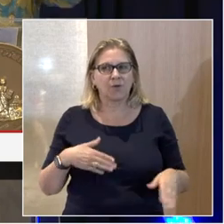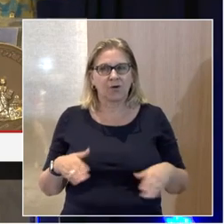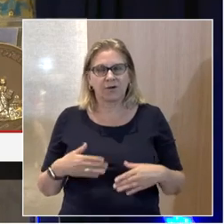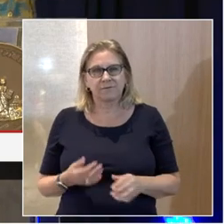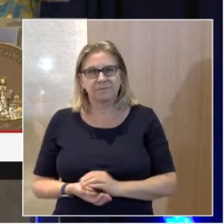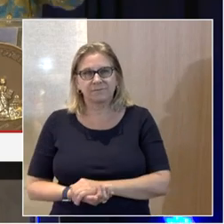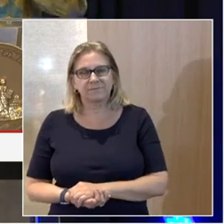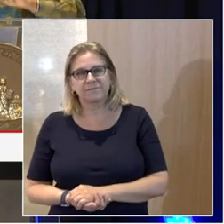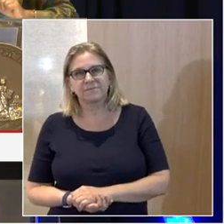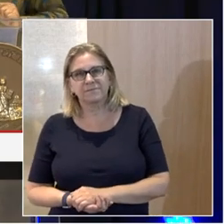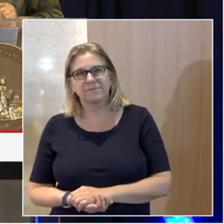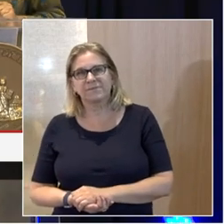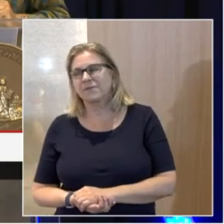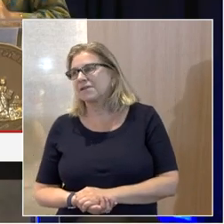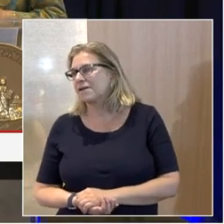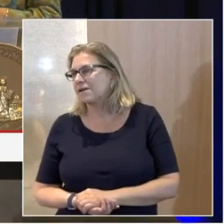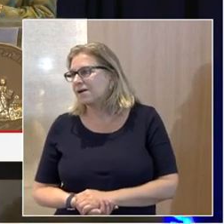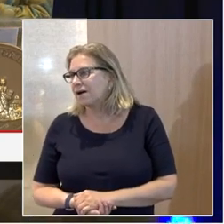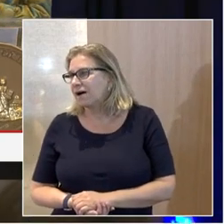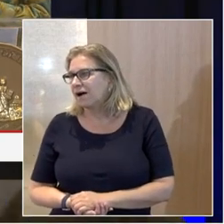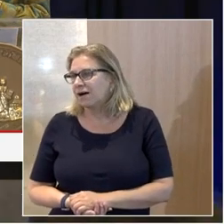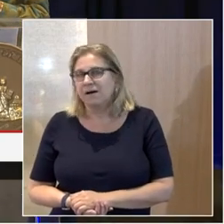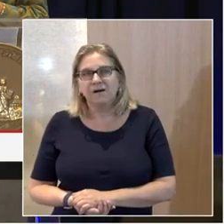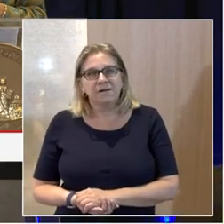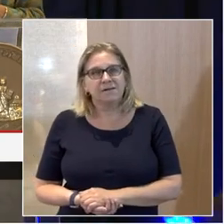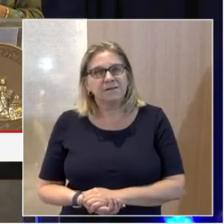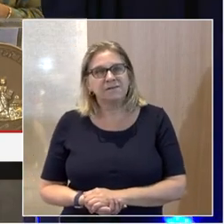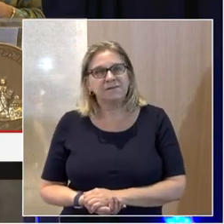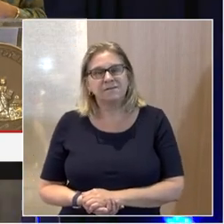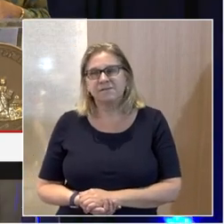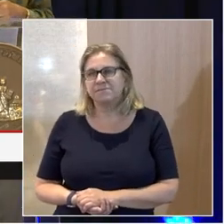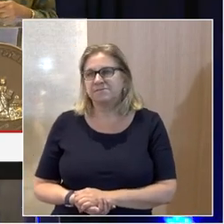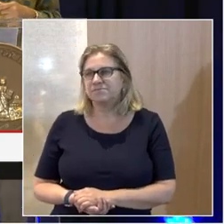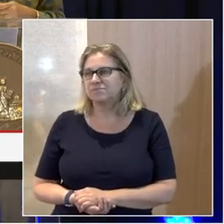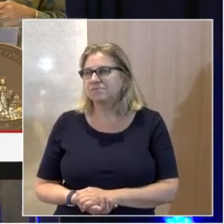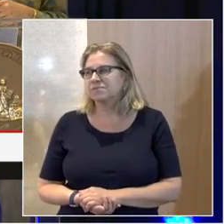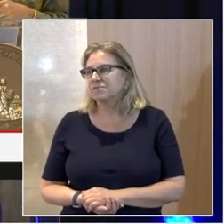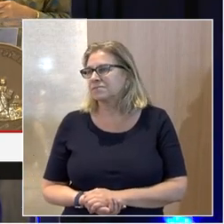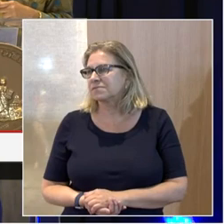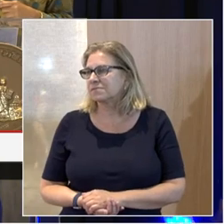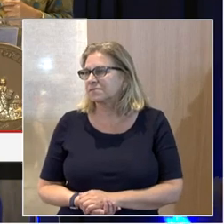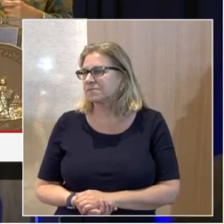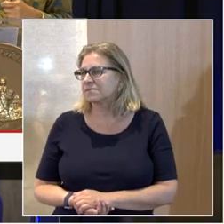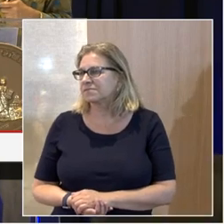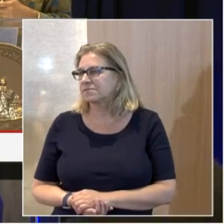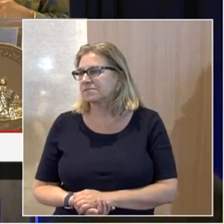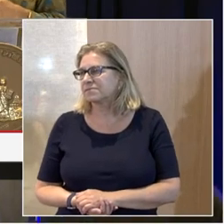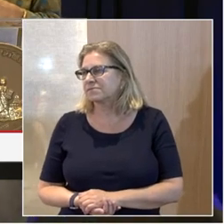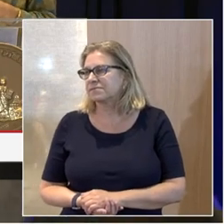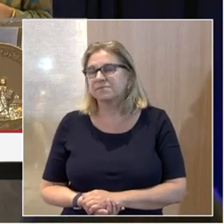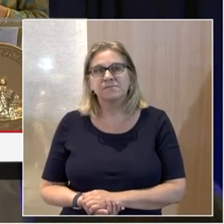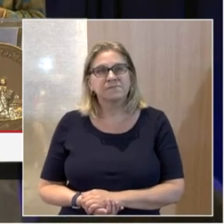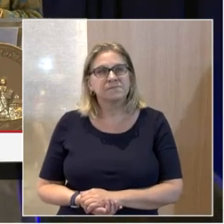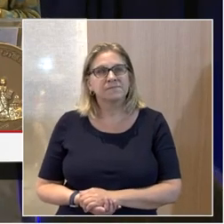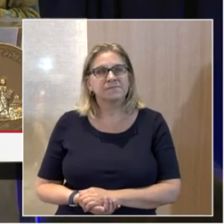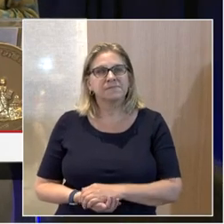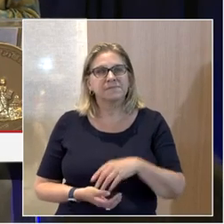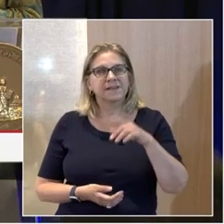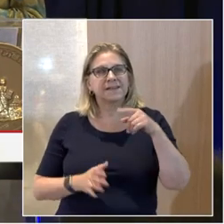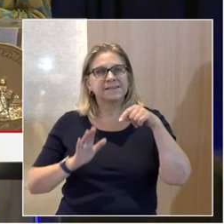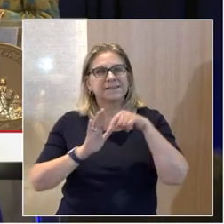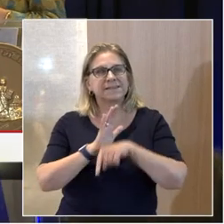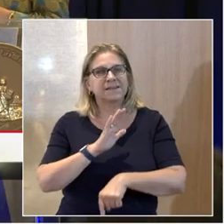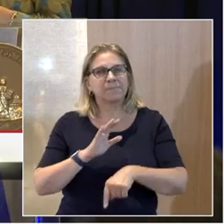Do you have an example from somewhere else? Say it again. Uh-huh. Okay. All